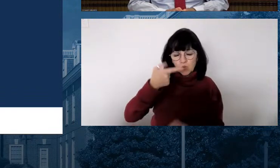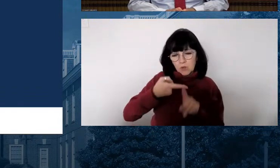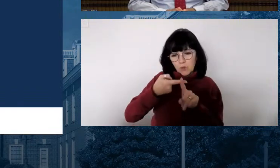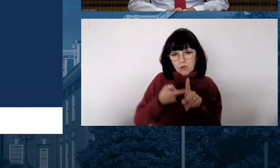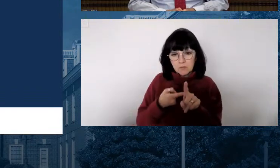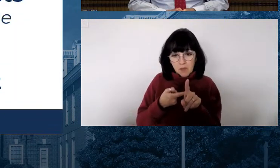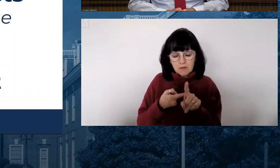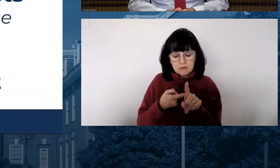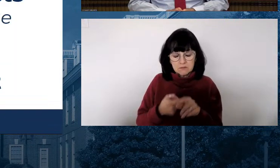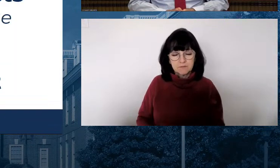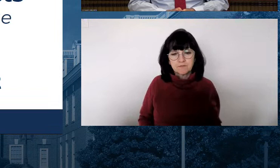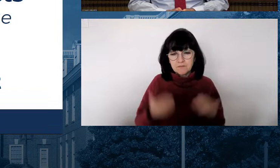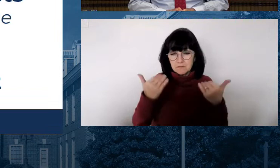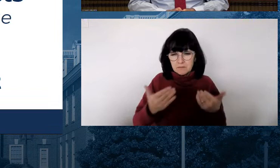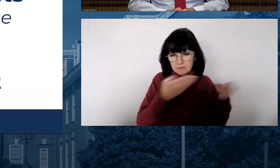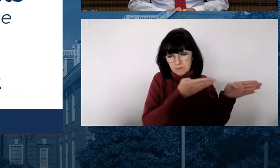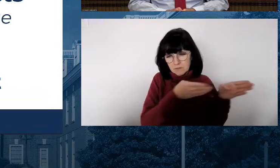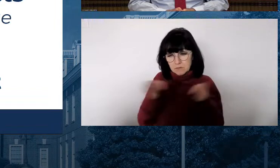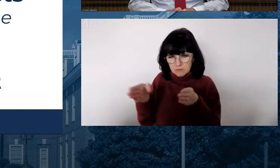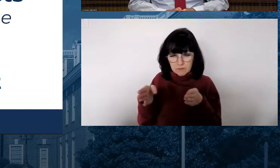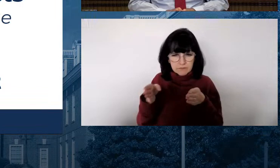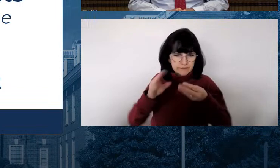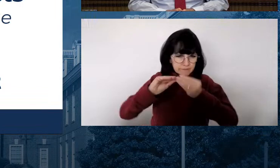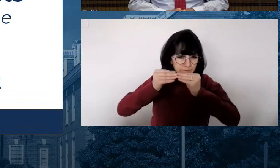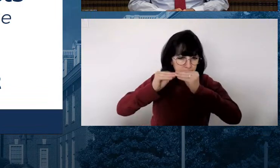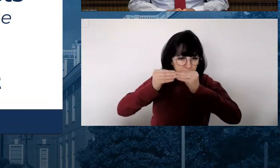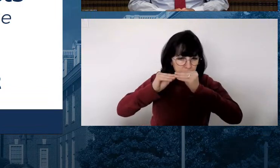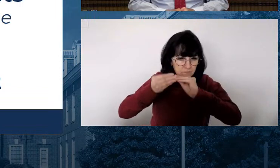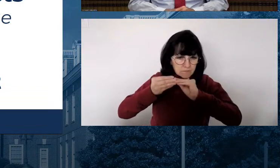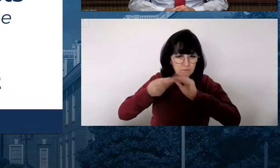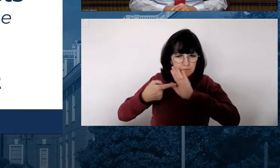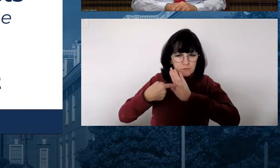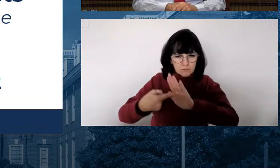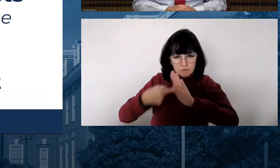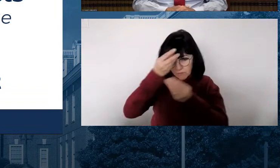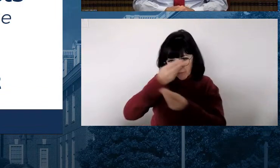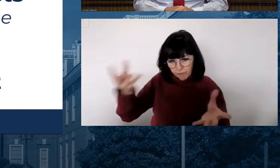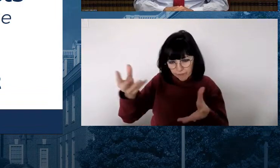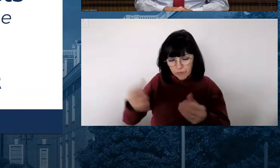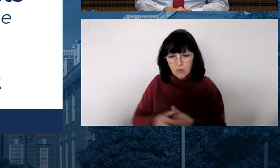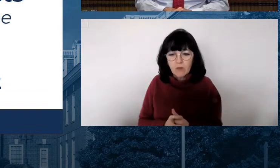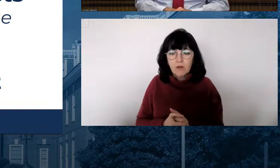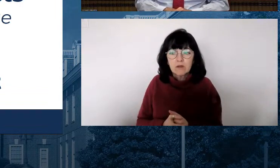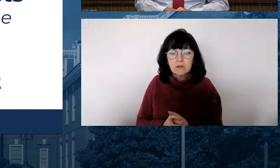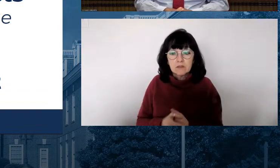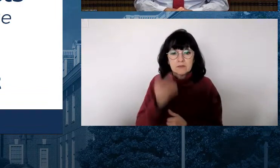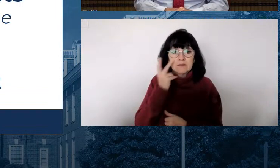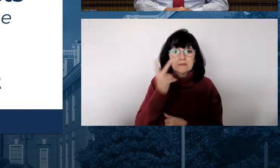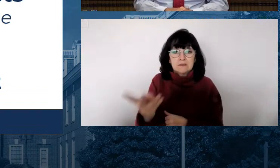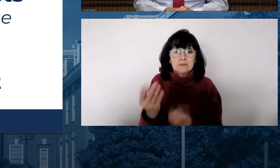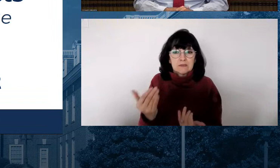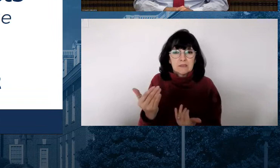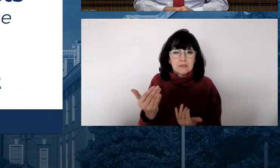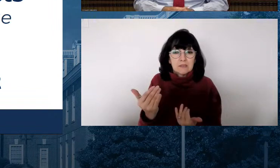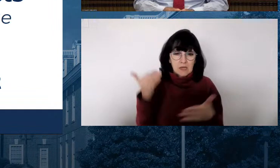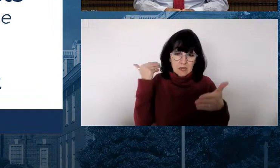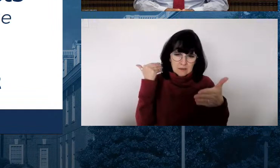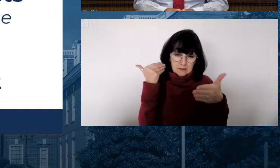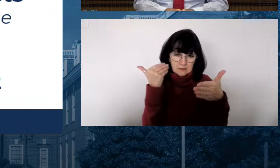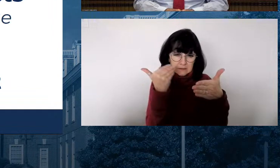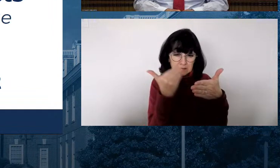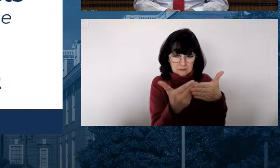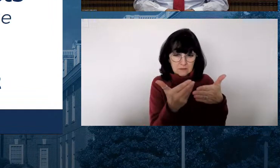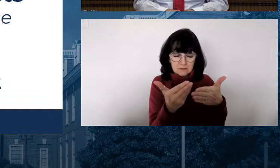data. We'll give you a data update to start. We're up to almost 800 new cases